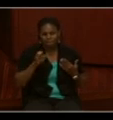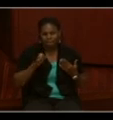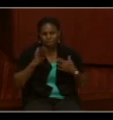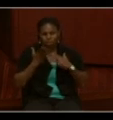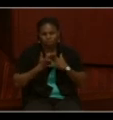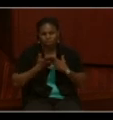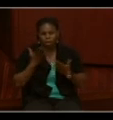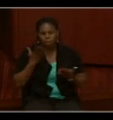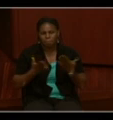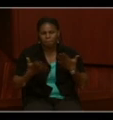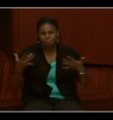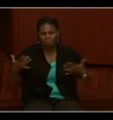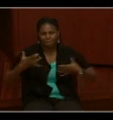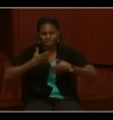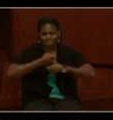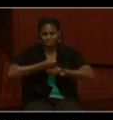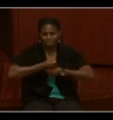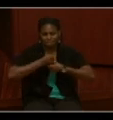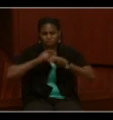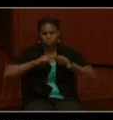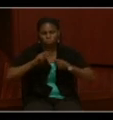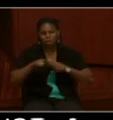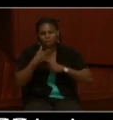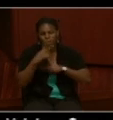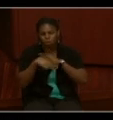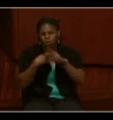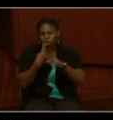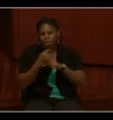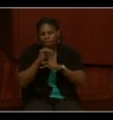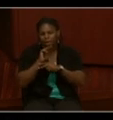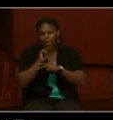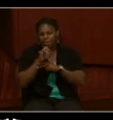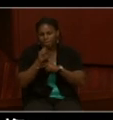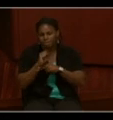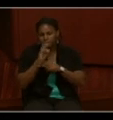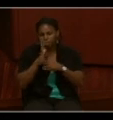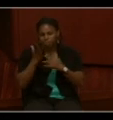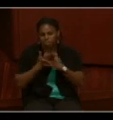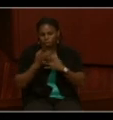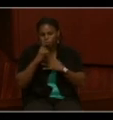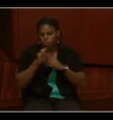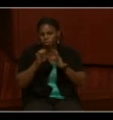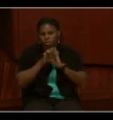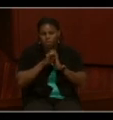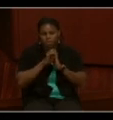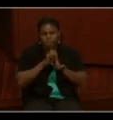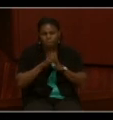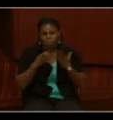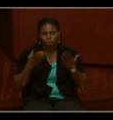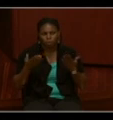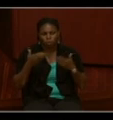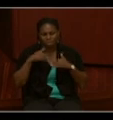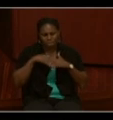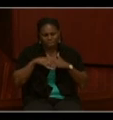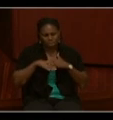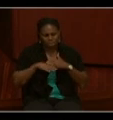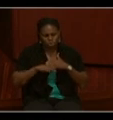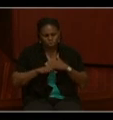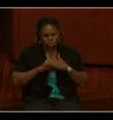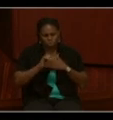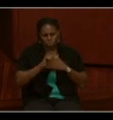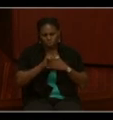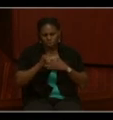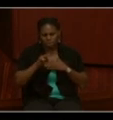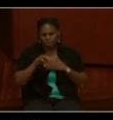been consolidated into another kind of INS case file, for example, into an alien